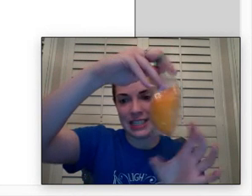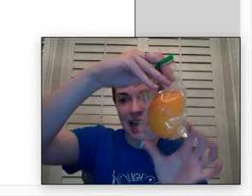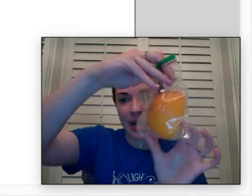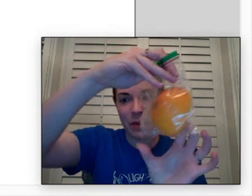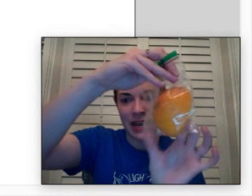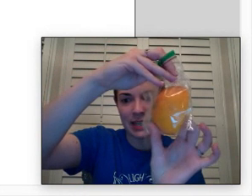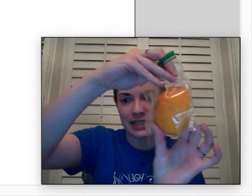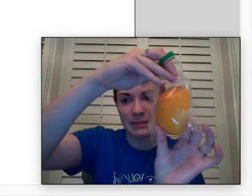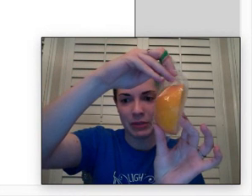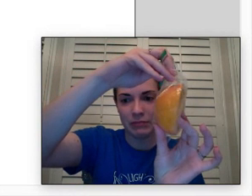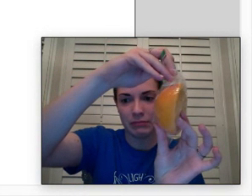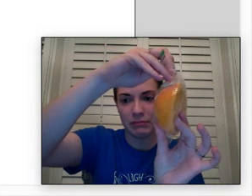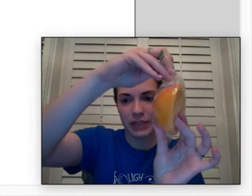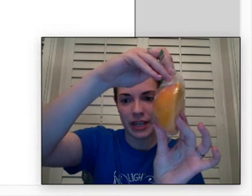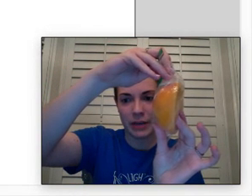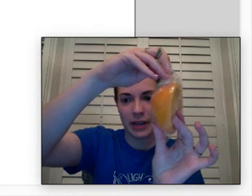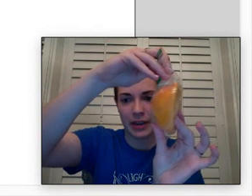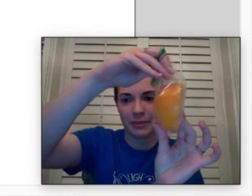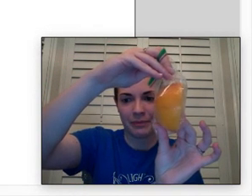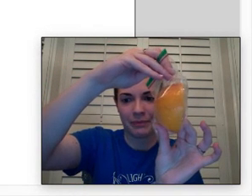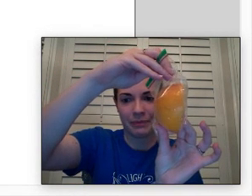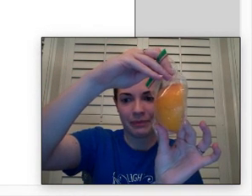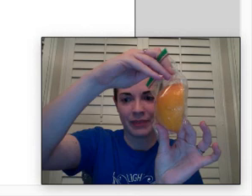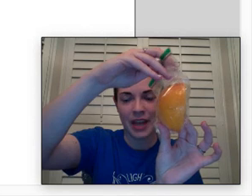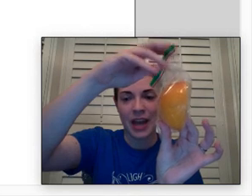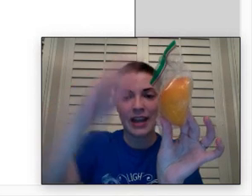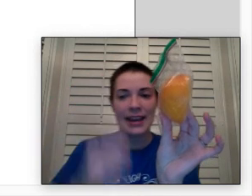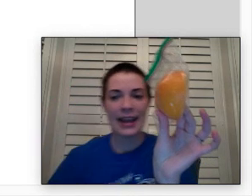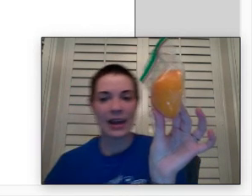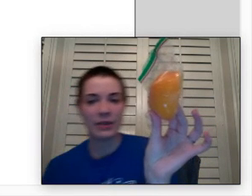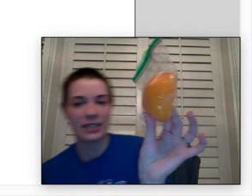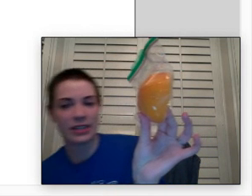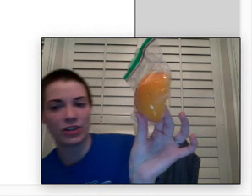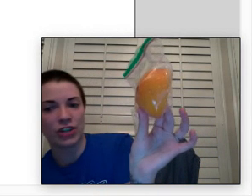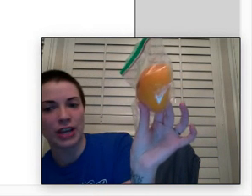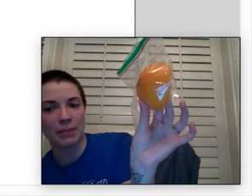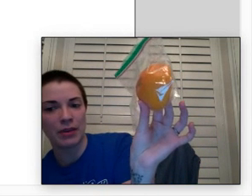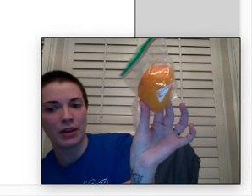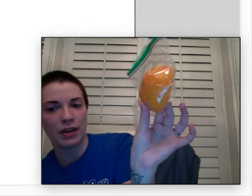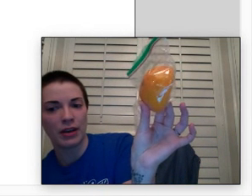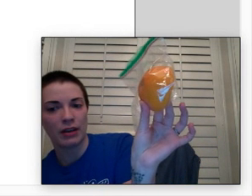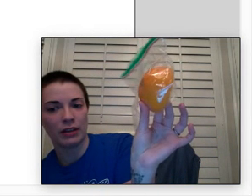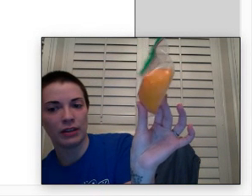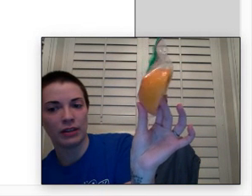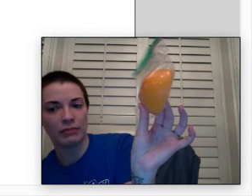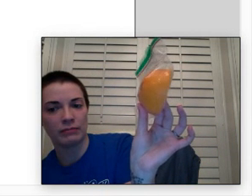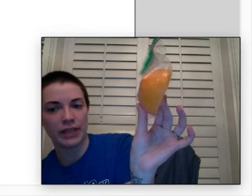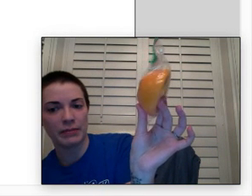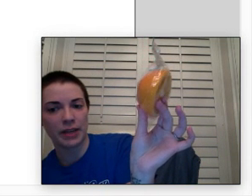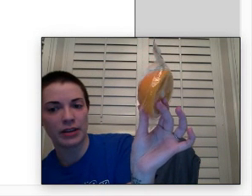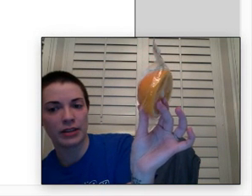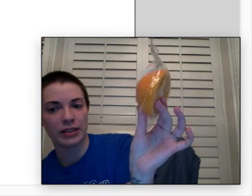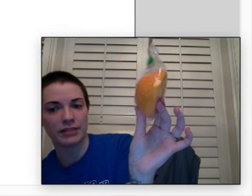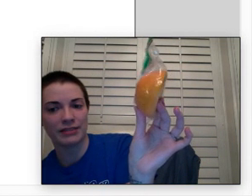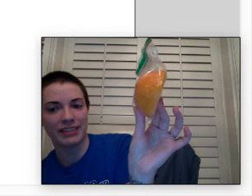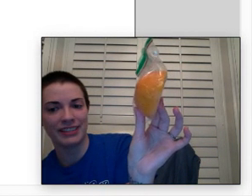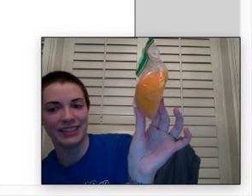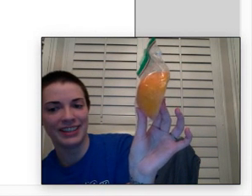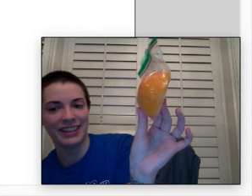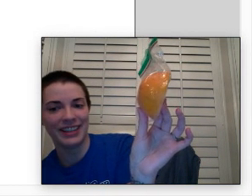it sideways, there we go. Now it's in the shape of, I'm not good at